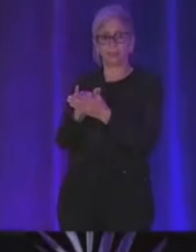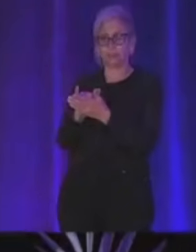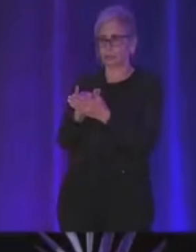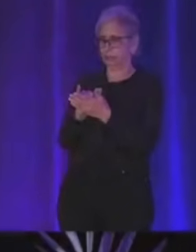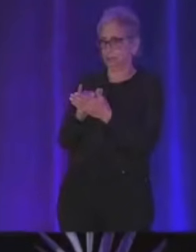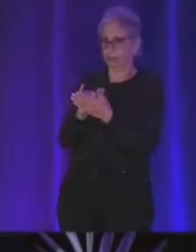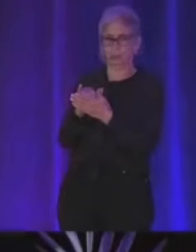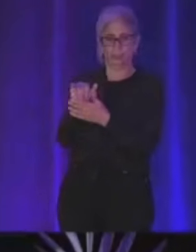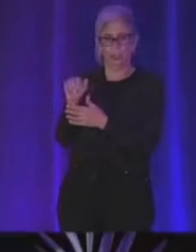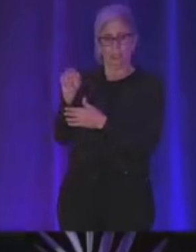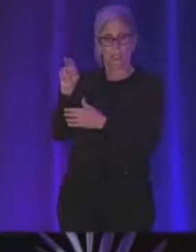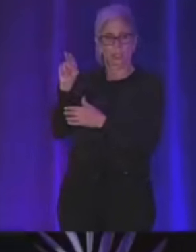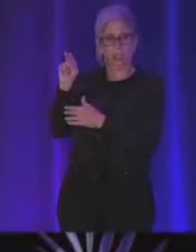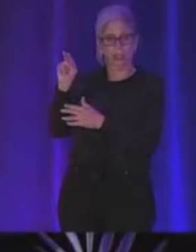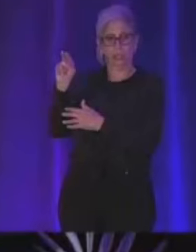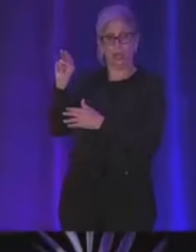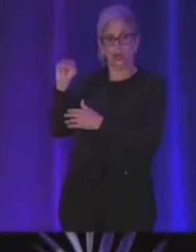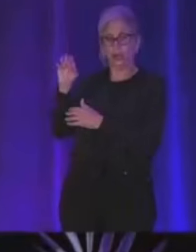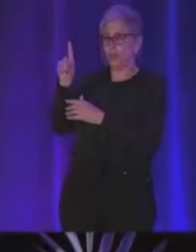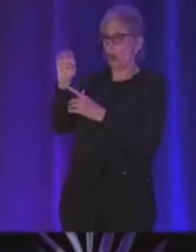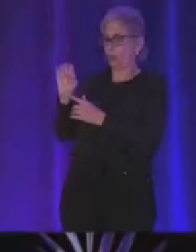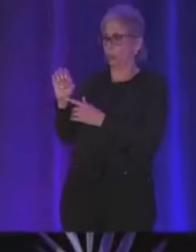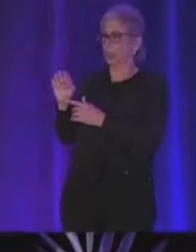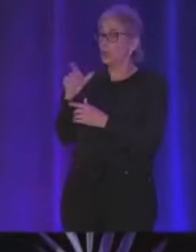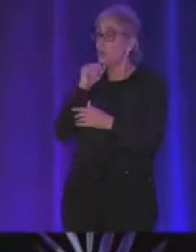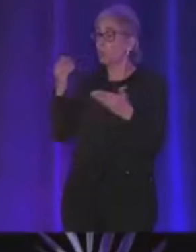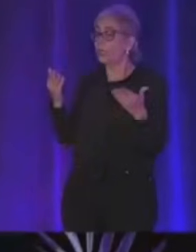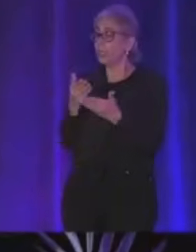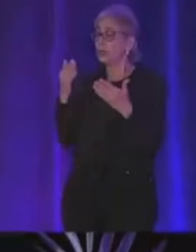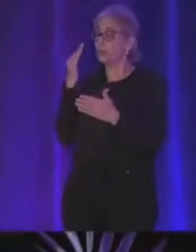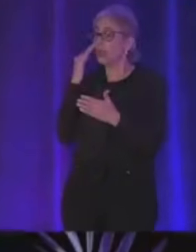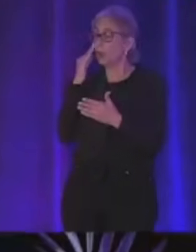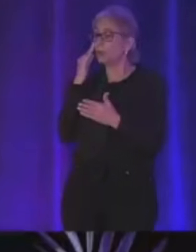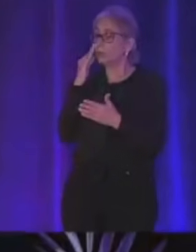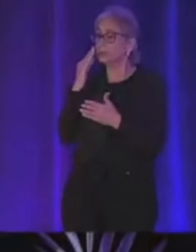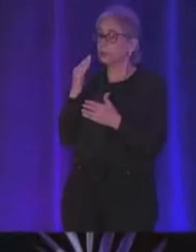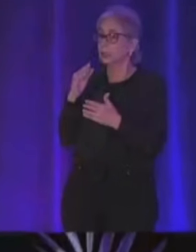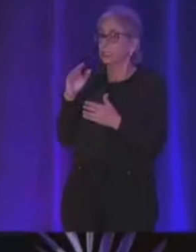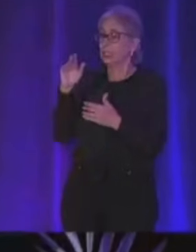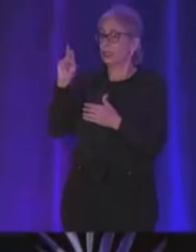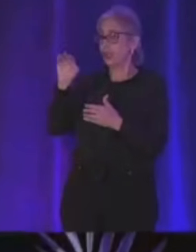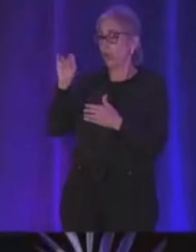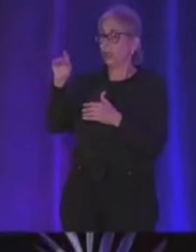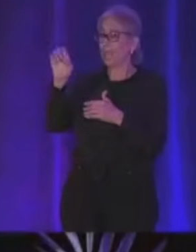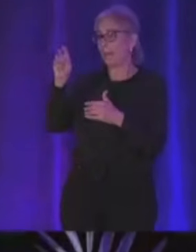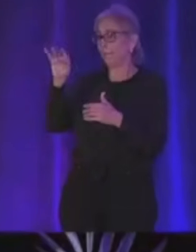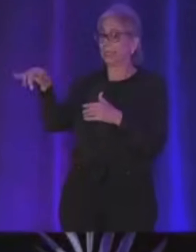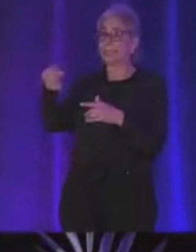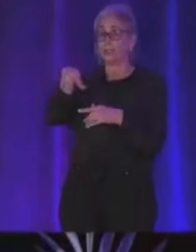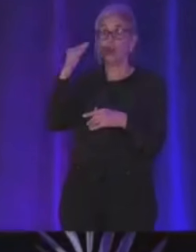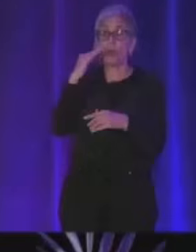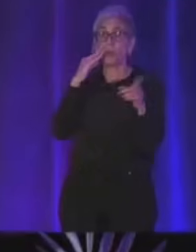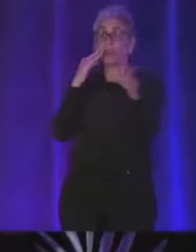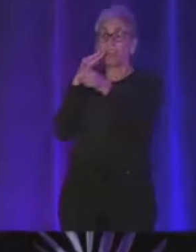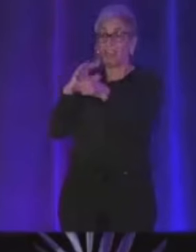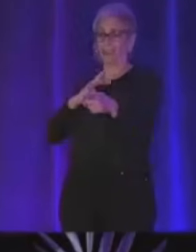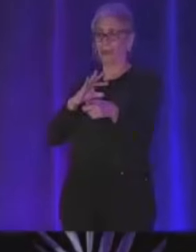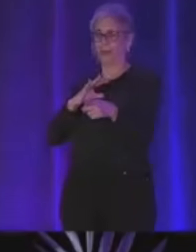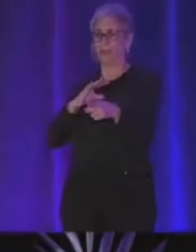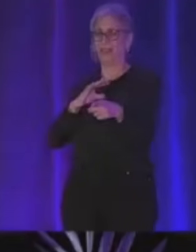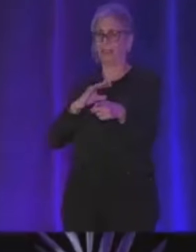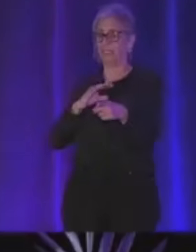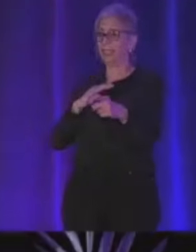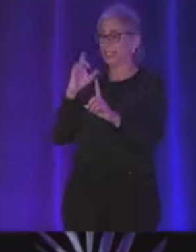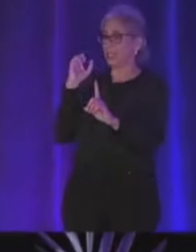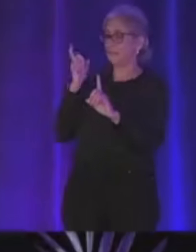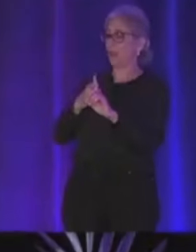I'm expecting slightly less enthusiasm. Who here's enabled no implicit any? Yay, cool. By default, there's